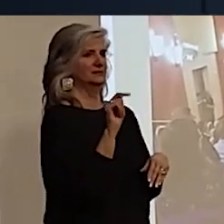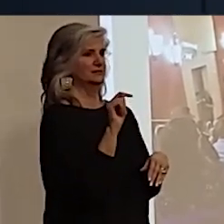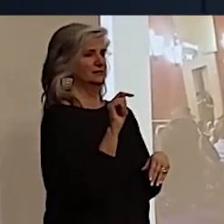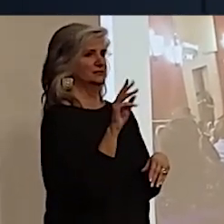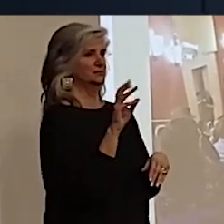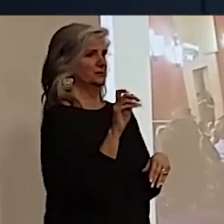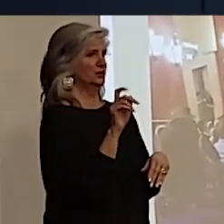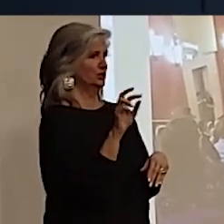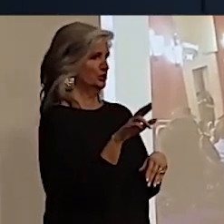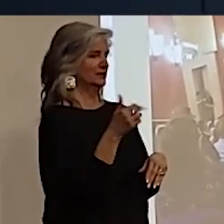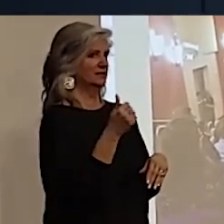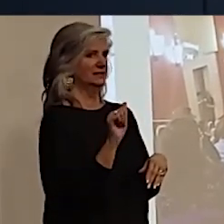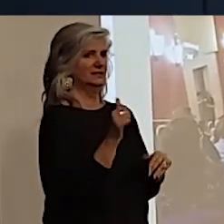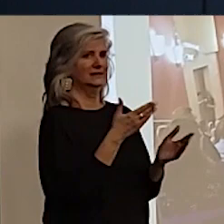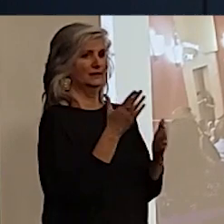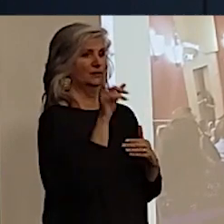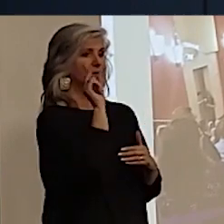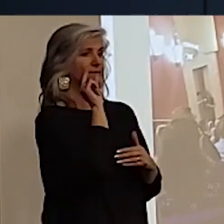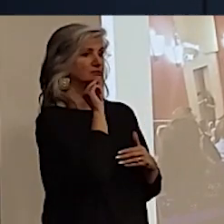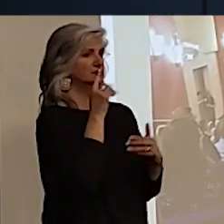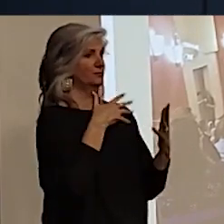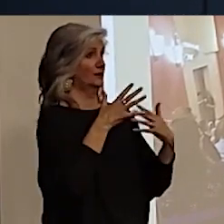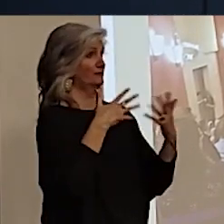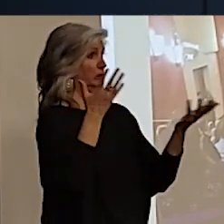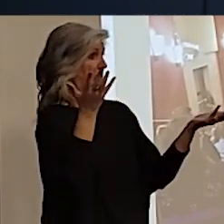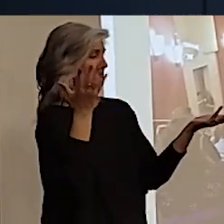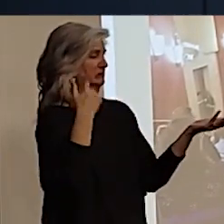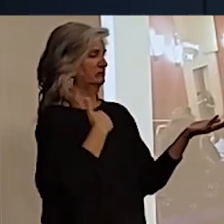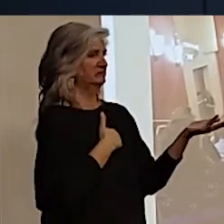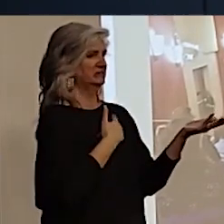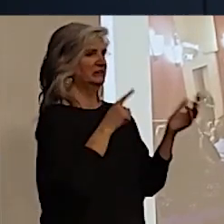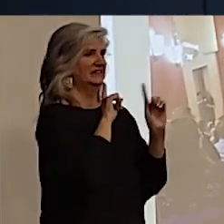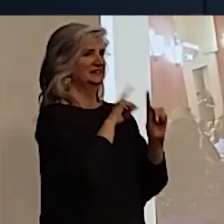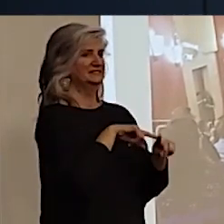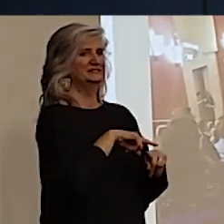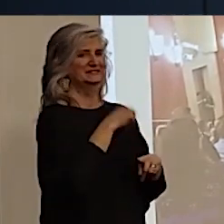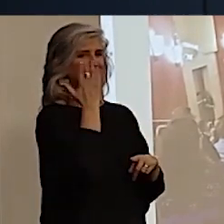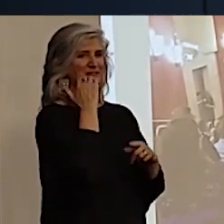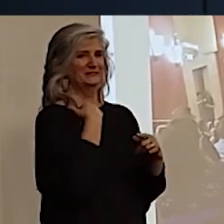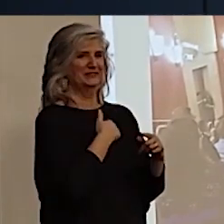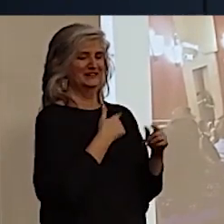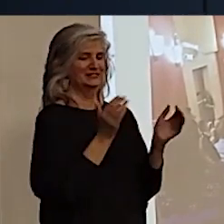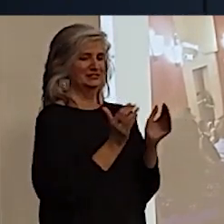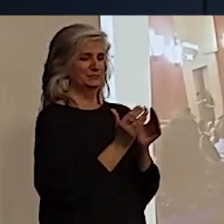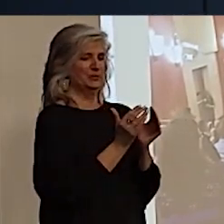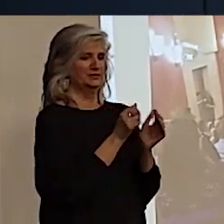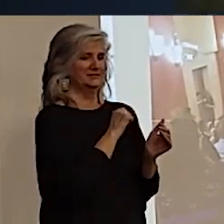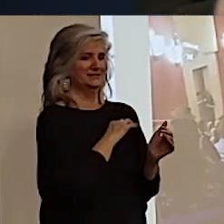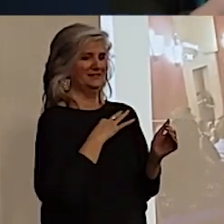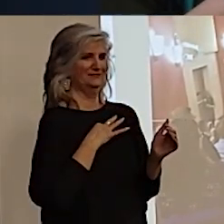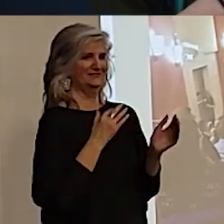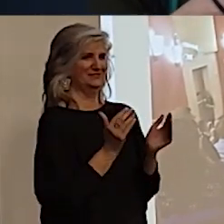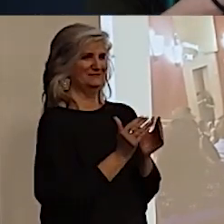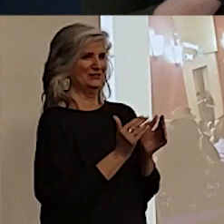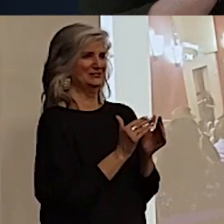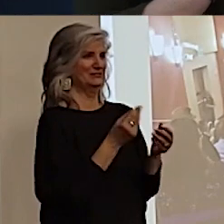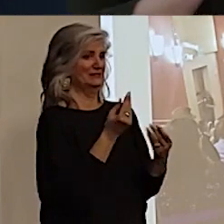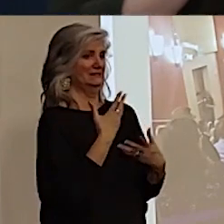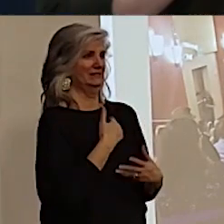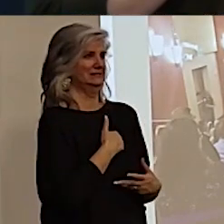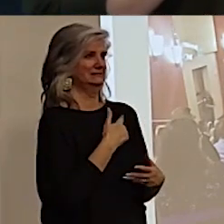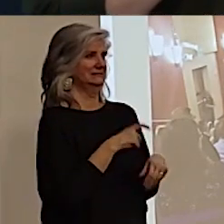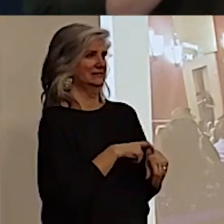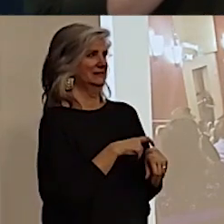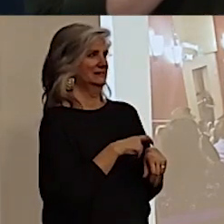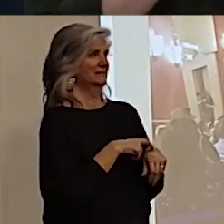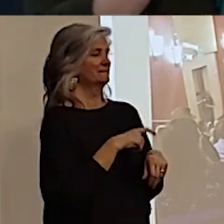reach us, carrier pigeon perhaps, we will answer. Just know that we are a fairly small staff, so give us a little bit of time.